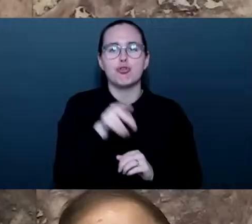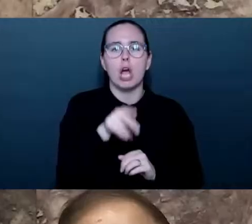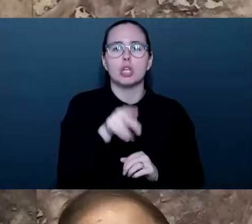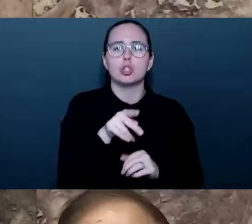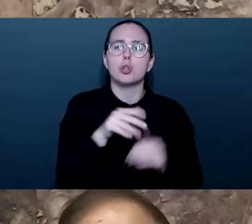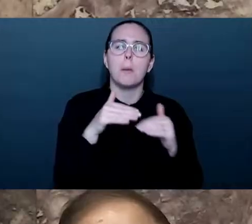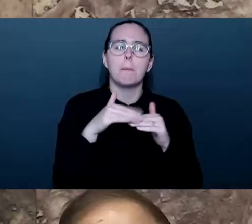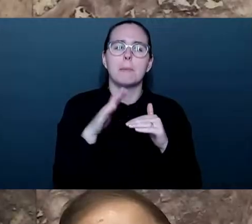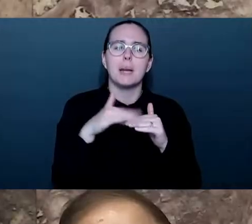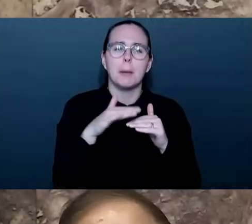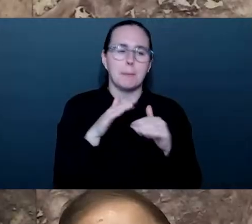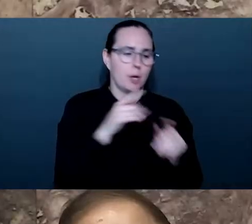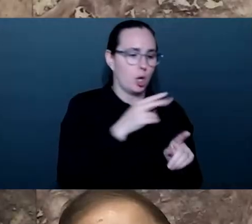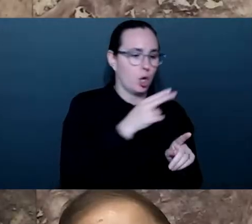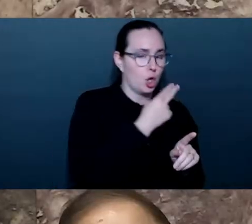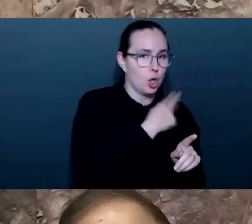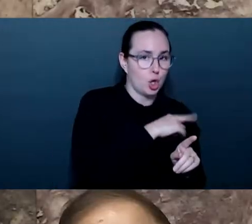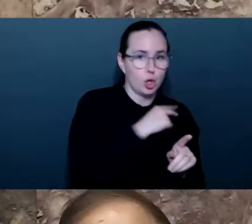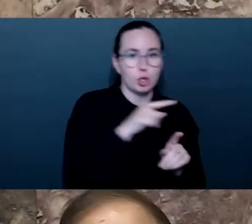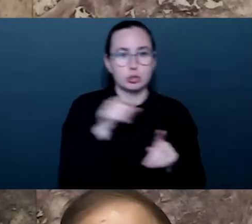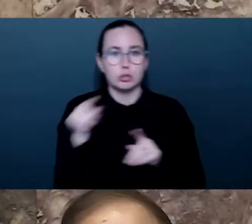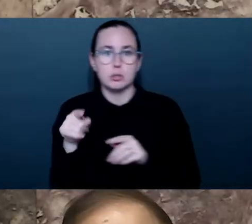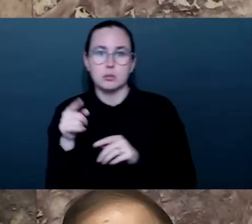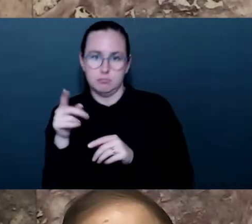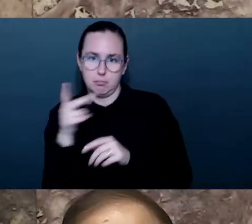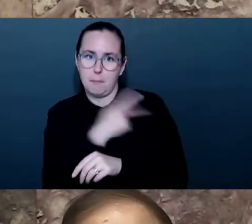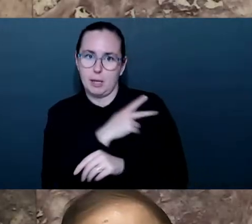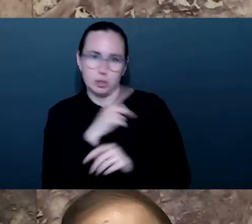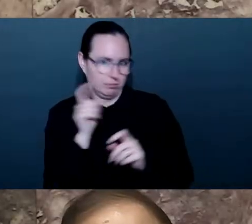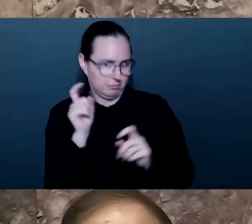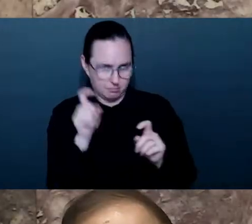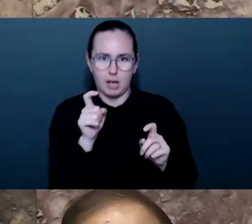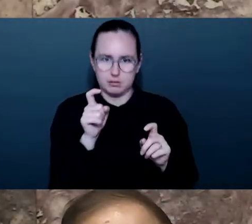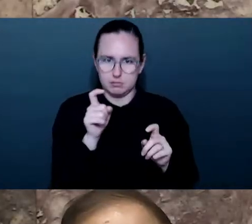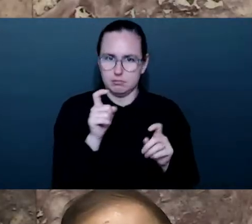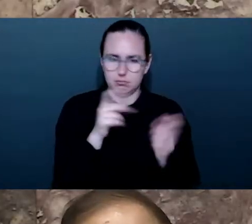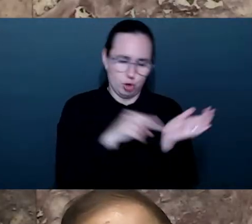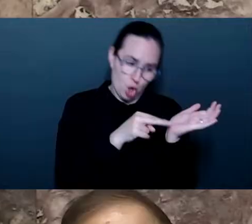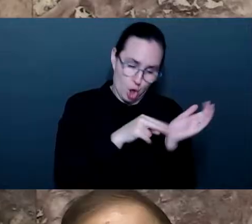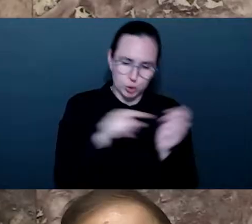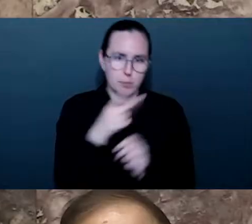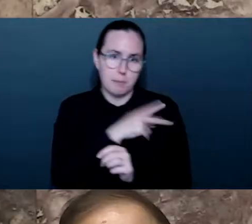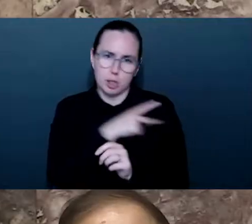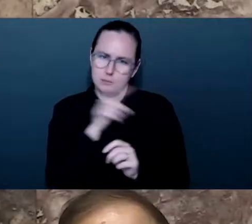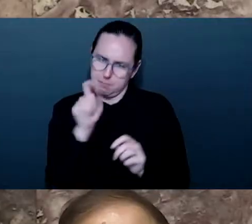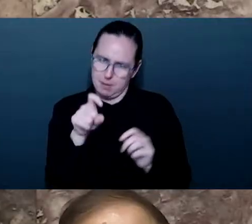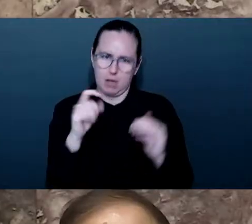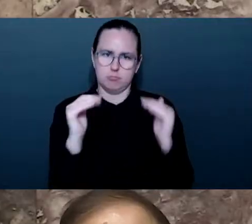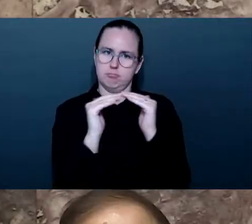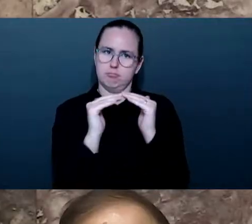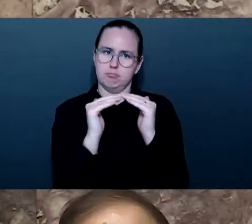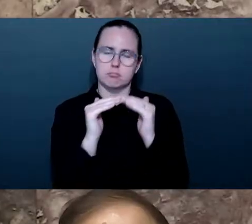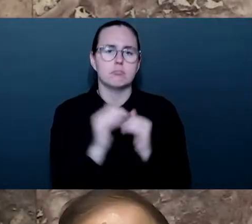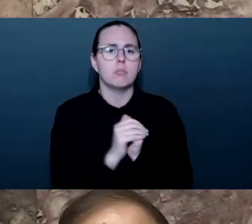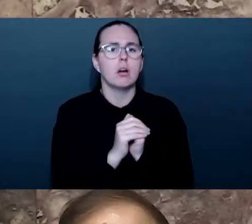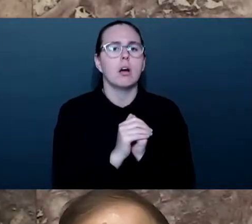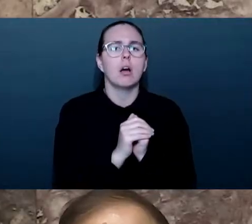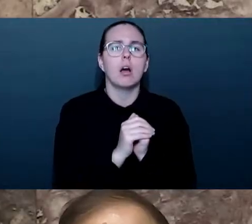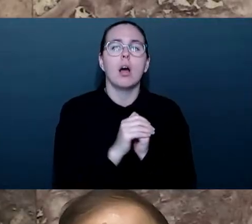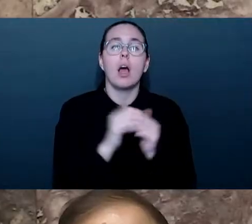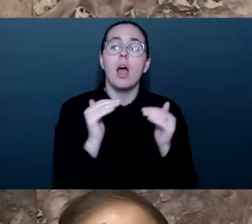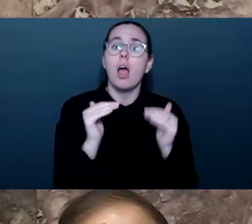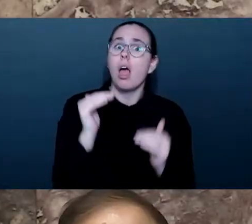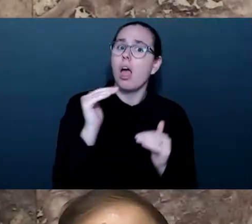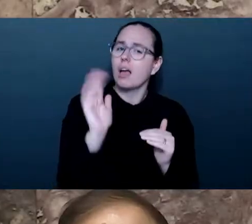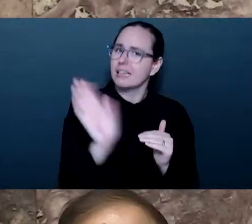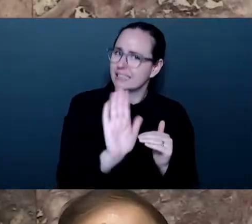We know, Mr. Speaker, that meeting these ratios is essential to workplace conditions, to the safety of patients and nurses